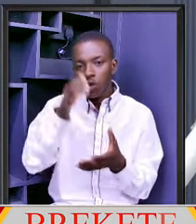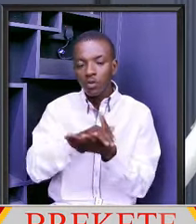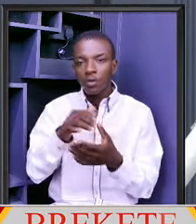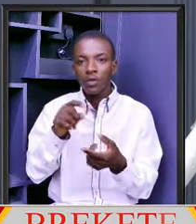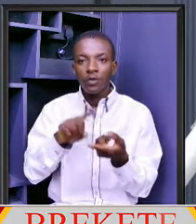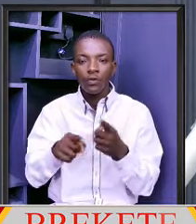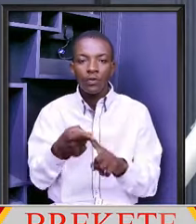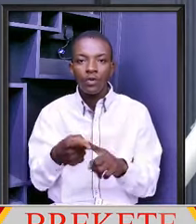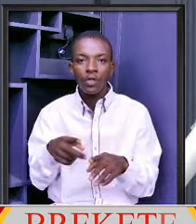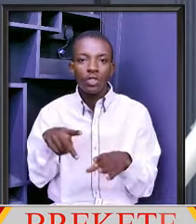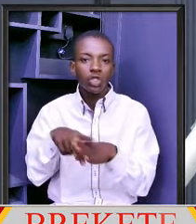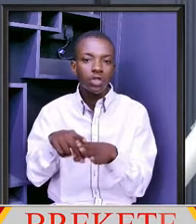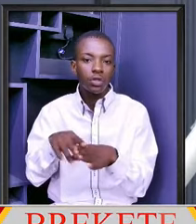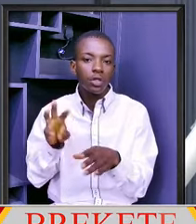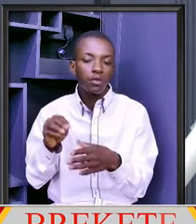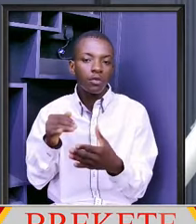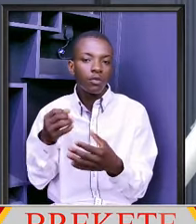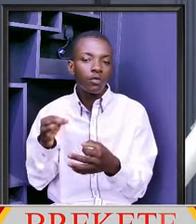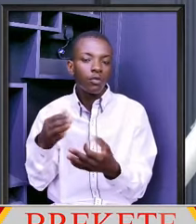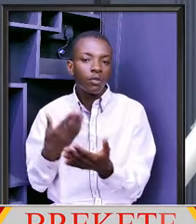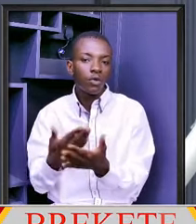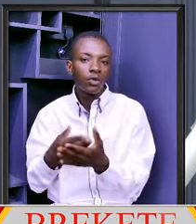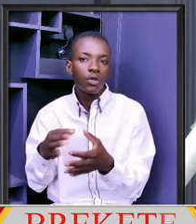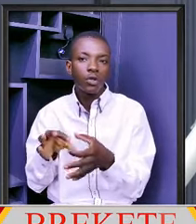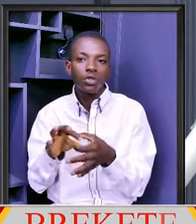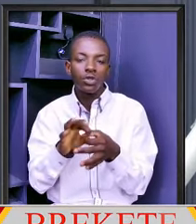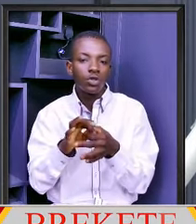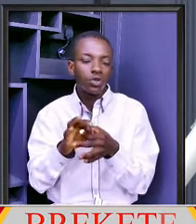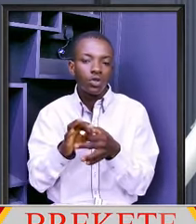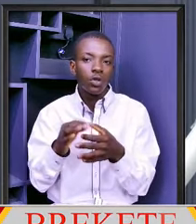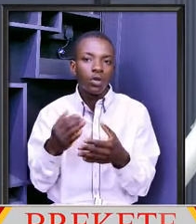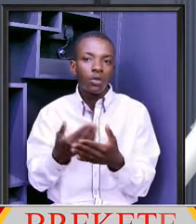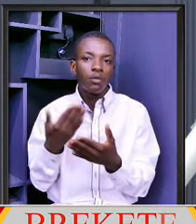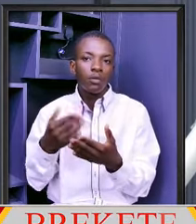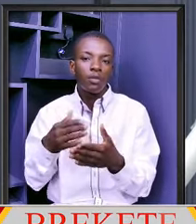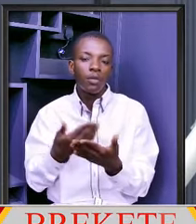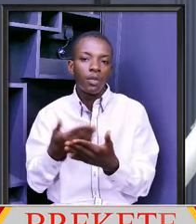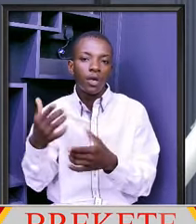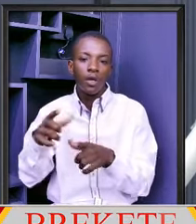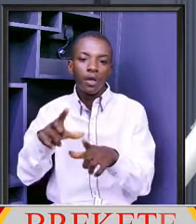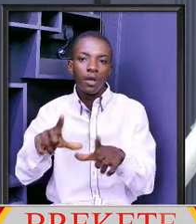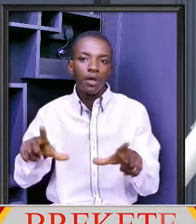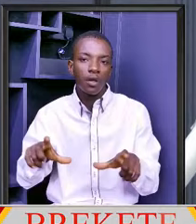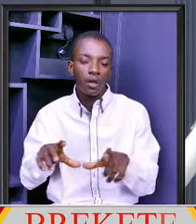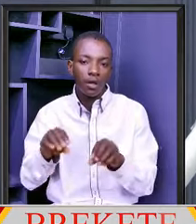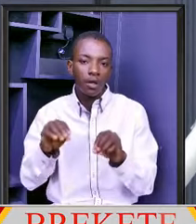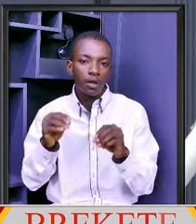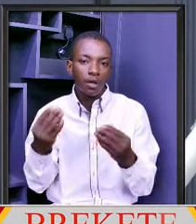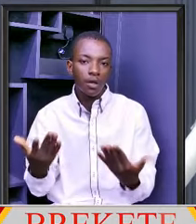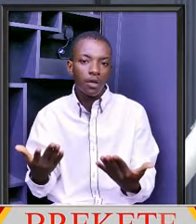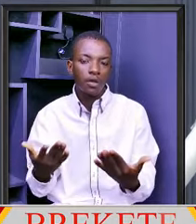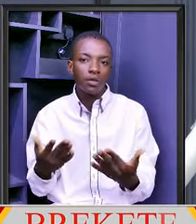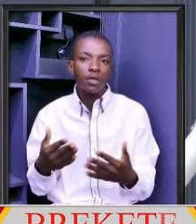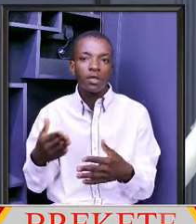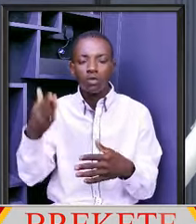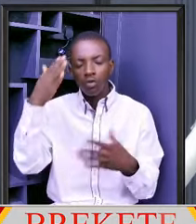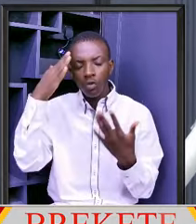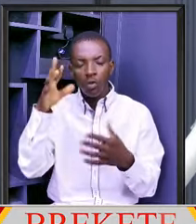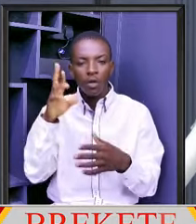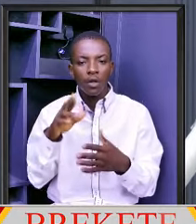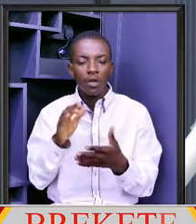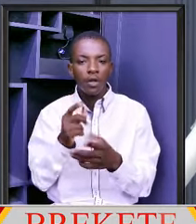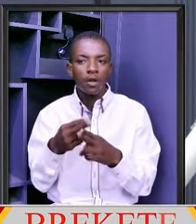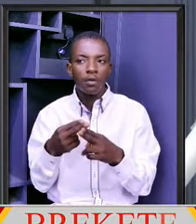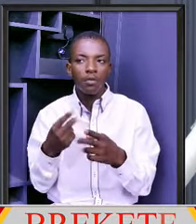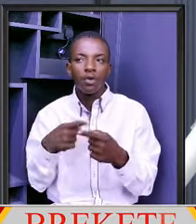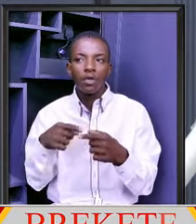Dupam, of money where they do joint venture, buy land, be something where they, she, I don't know her name, but